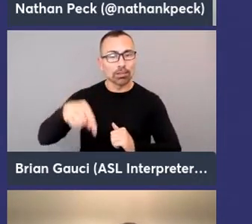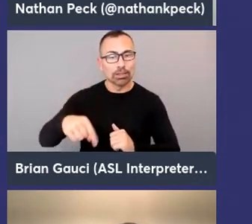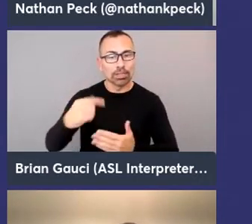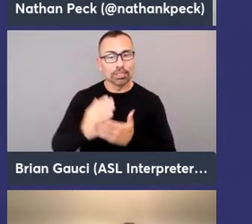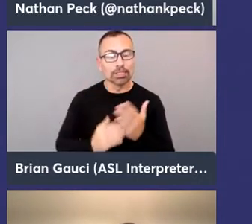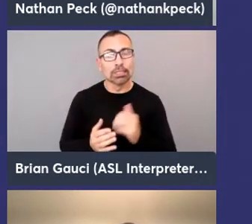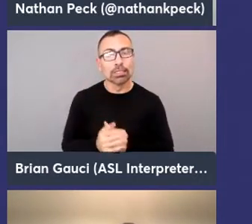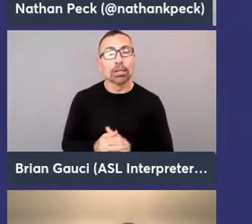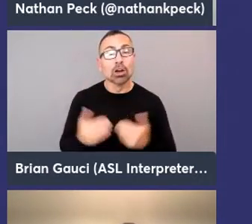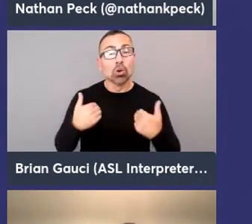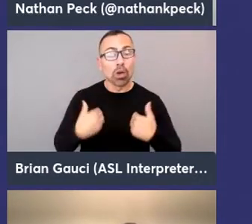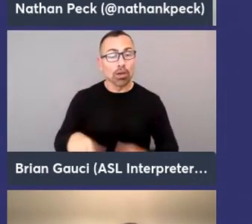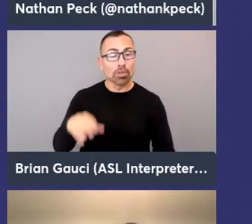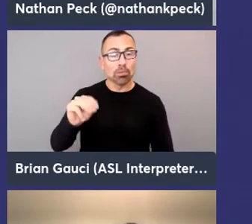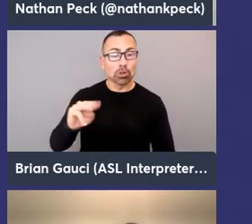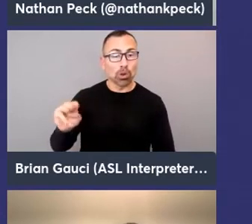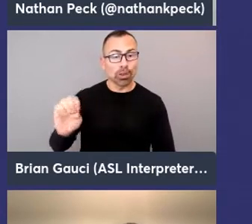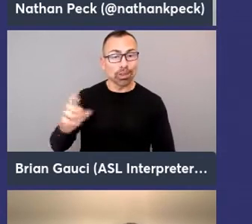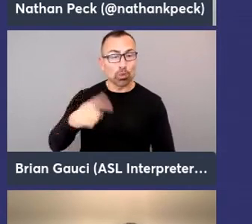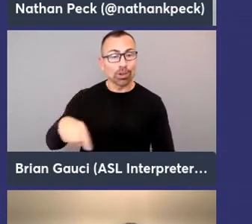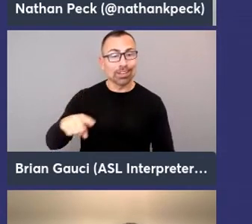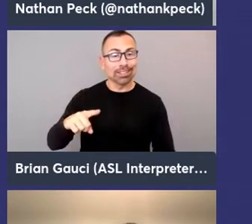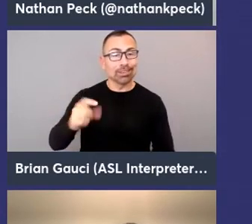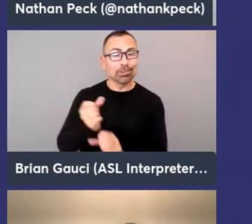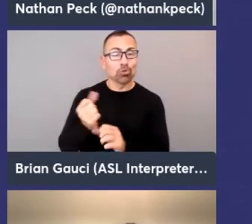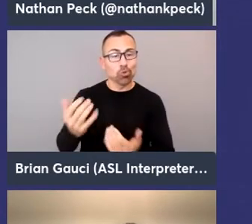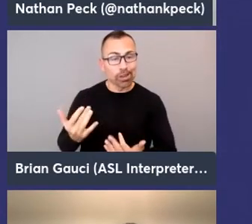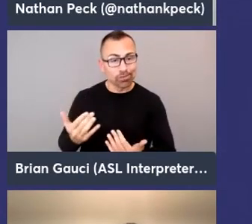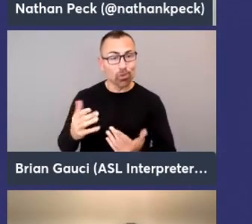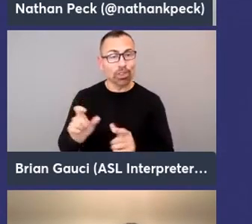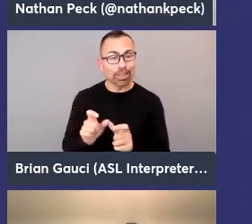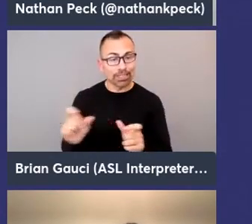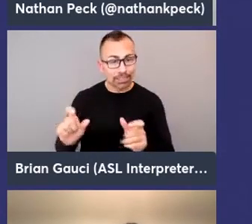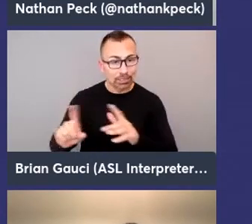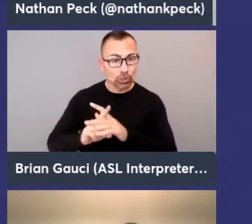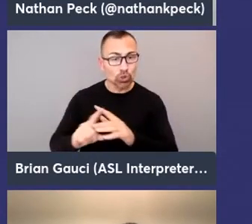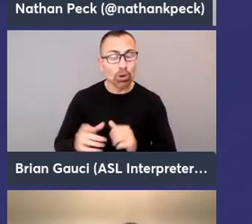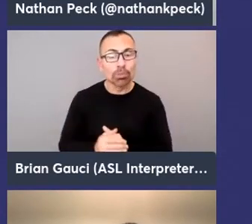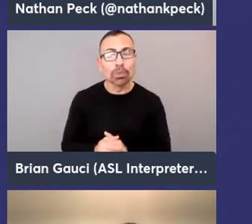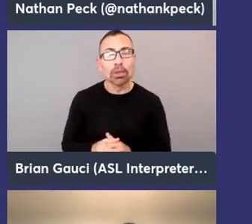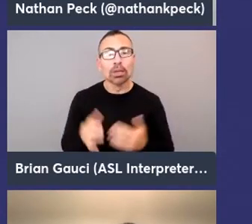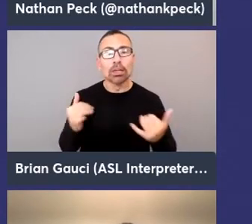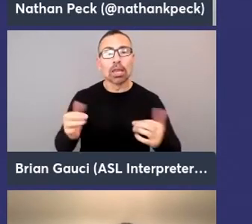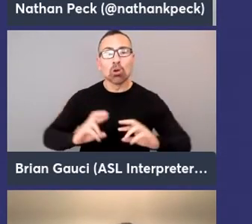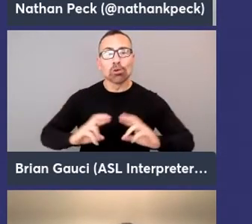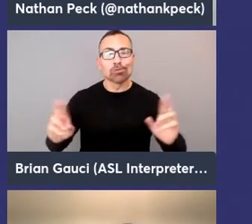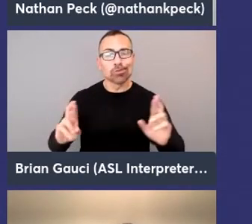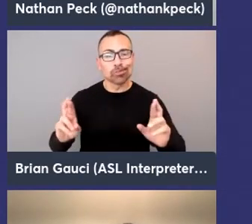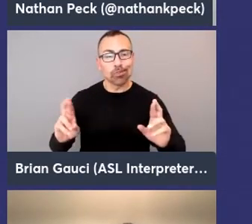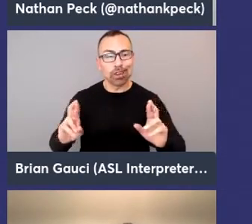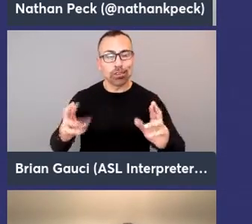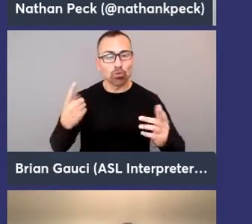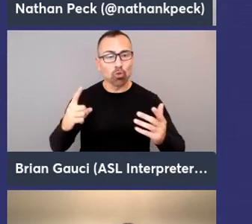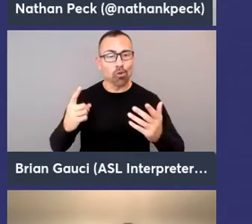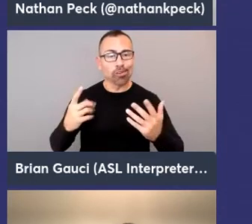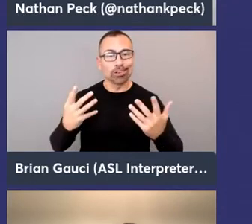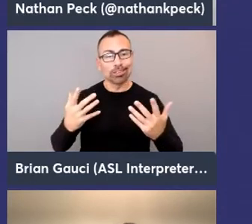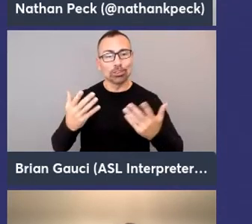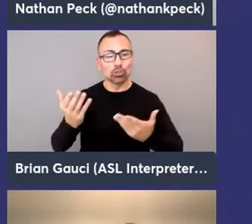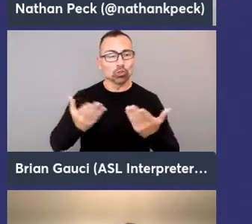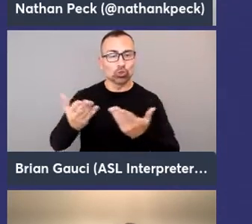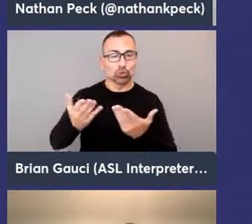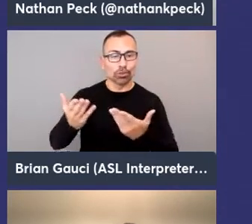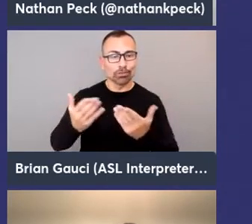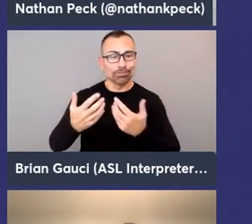create the multimodal endpoint, wait for the instance to come up, and now we are ready to serve the traffic using